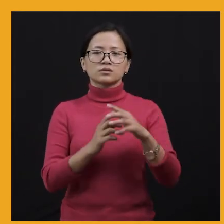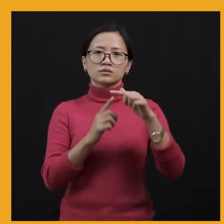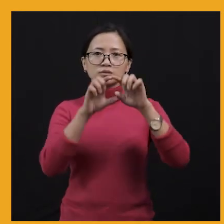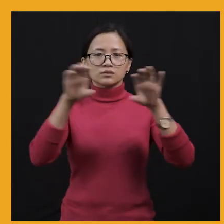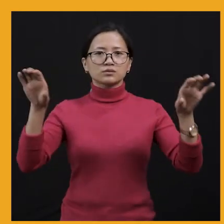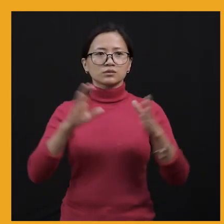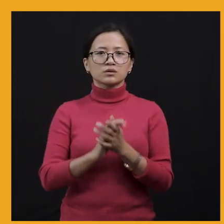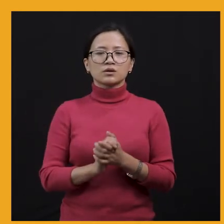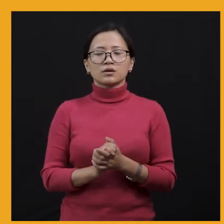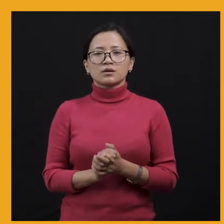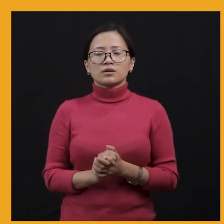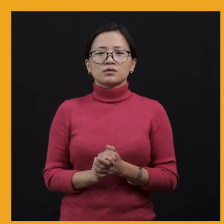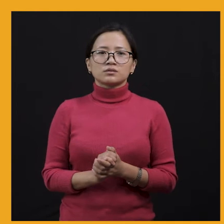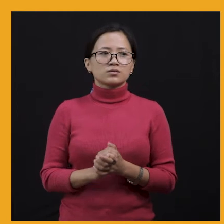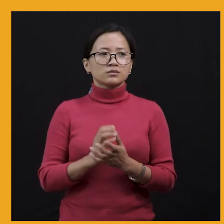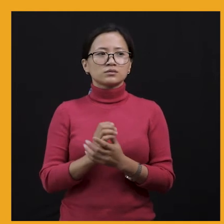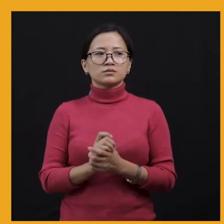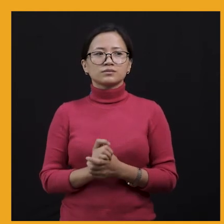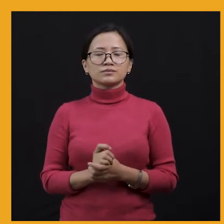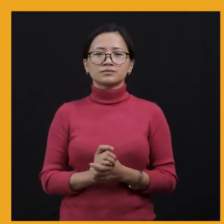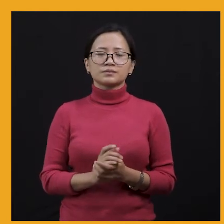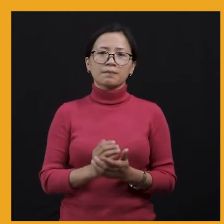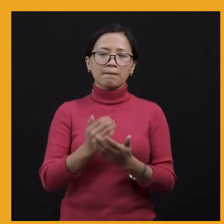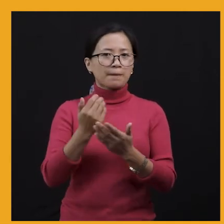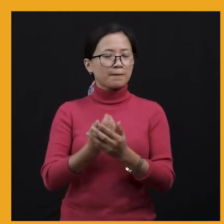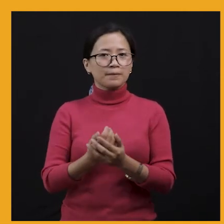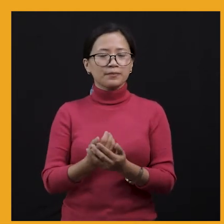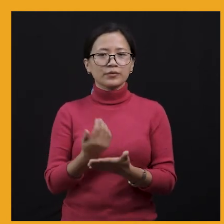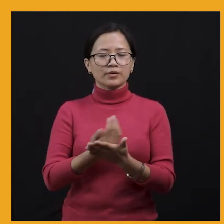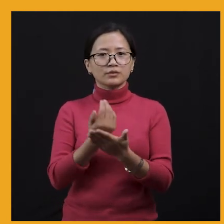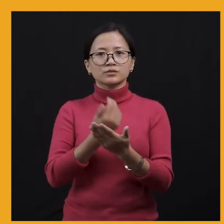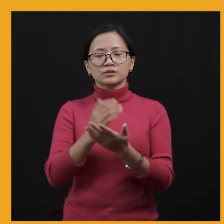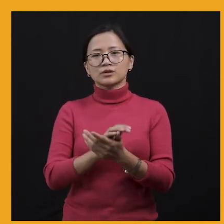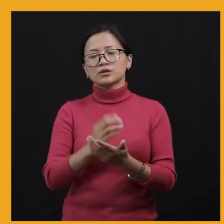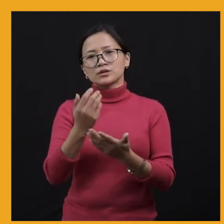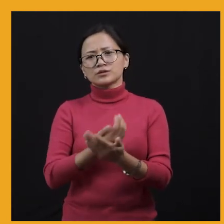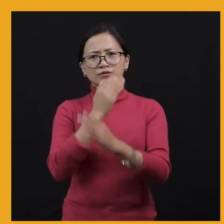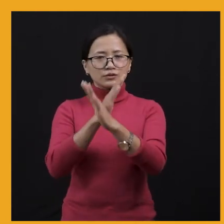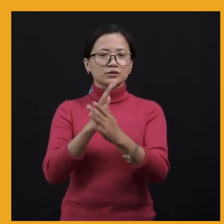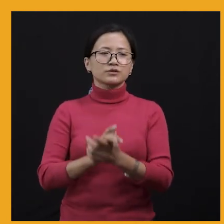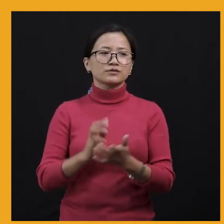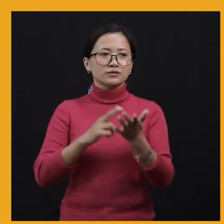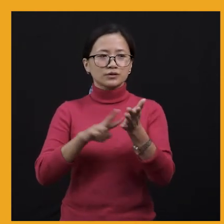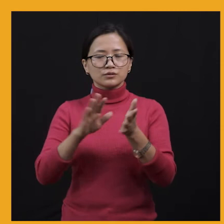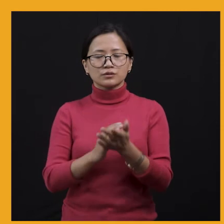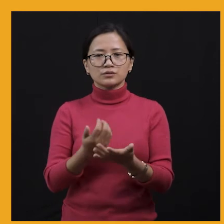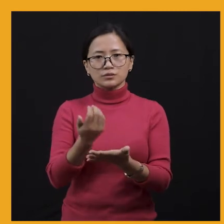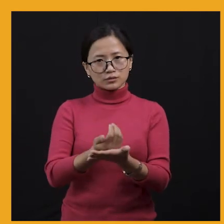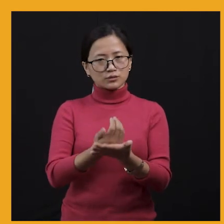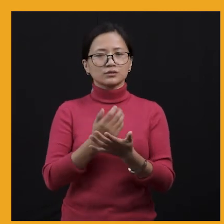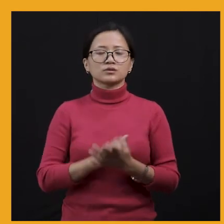be conservation of natural resources. Now students, it is very important